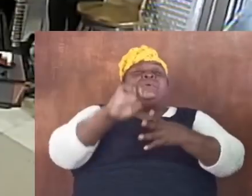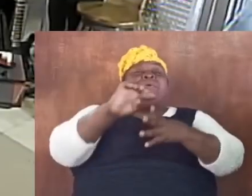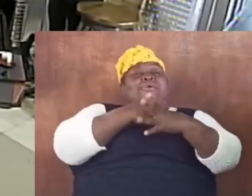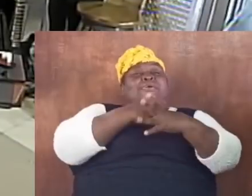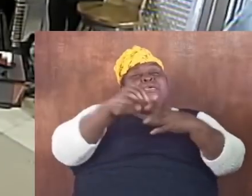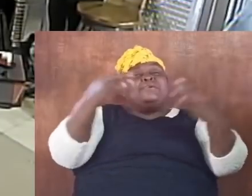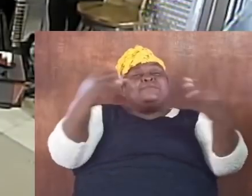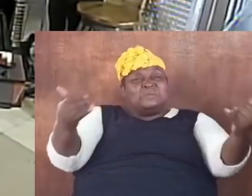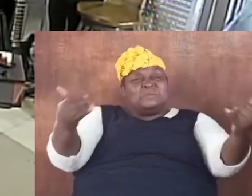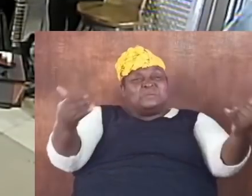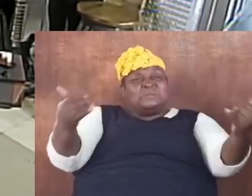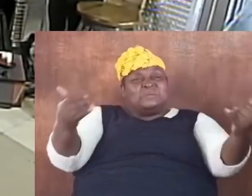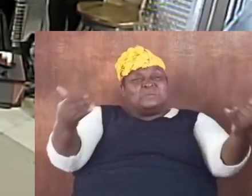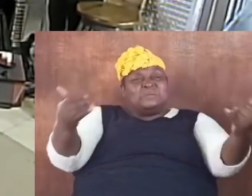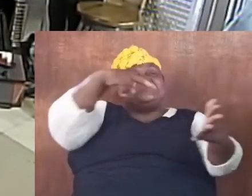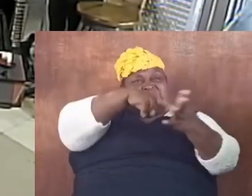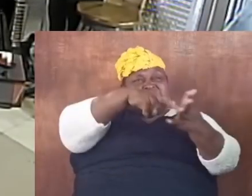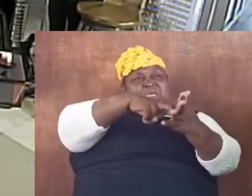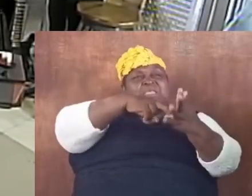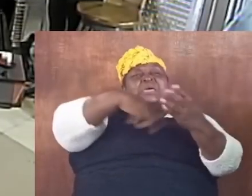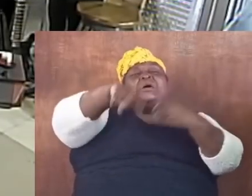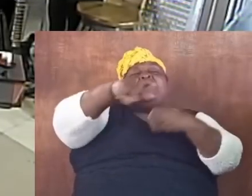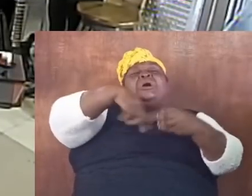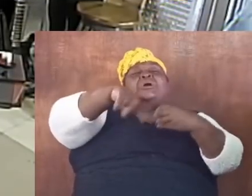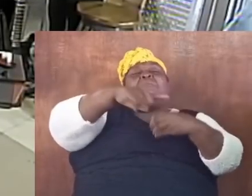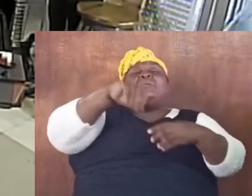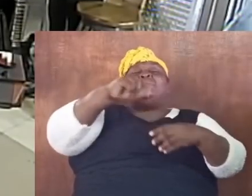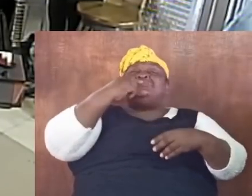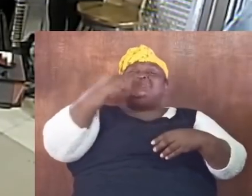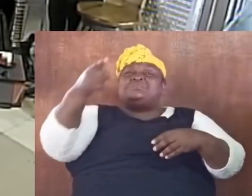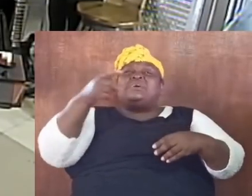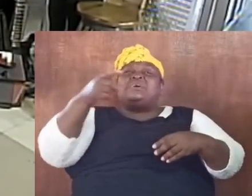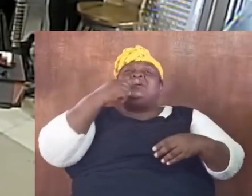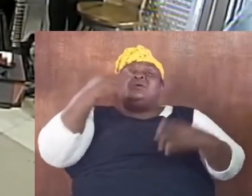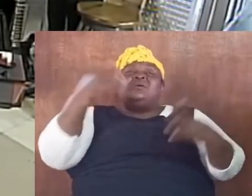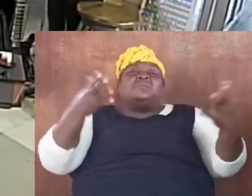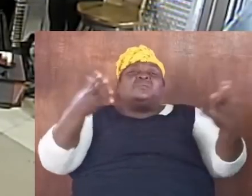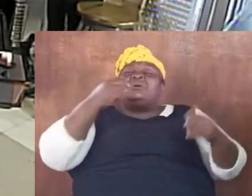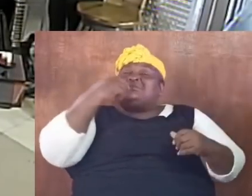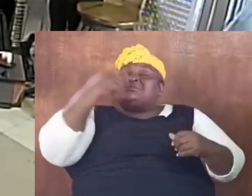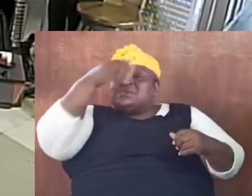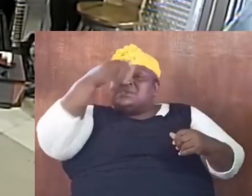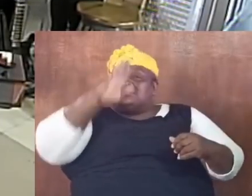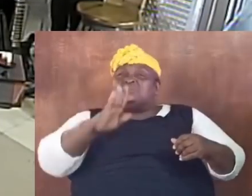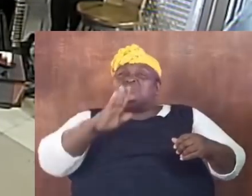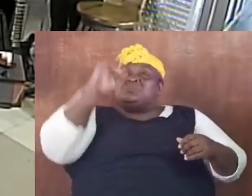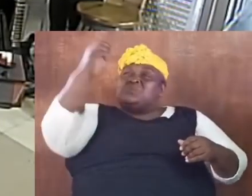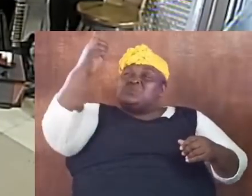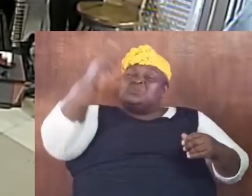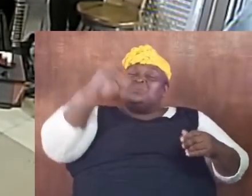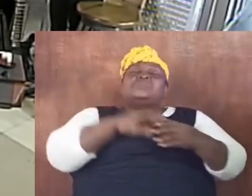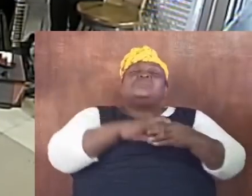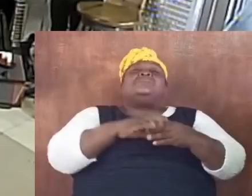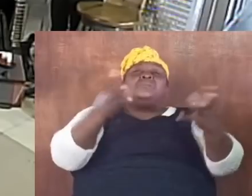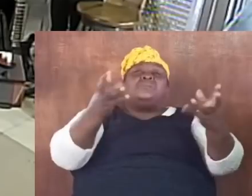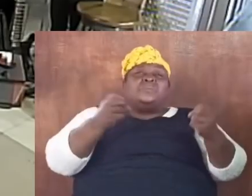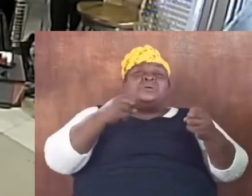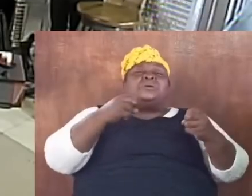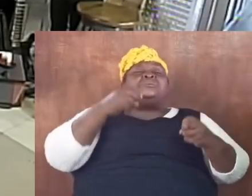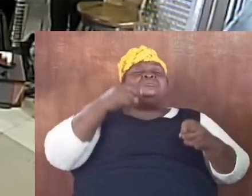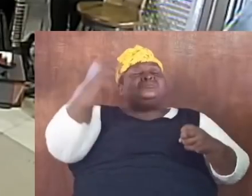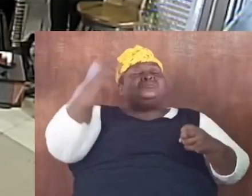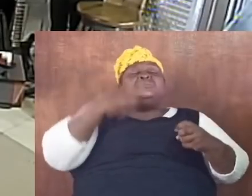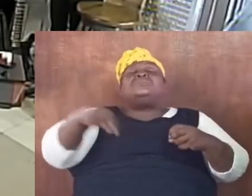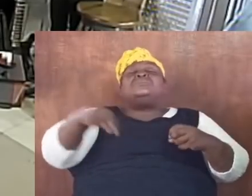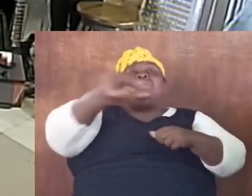now, as he stands and about to say what says the Lord, we want you to navigate